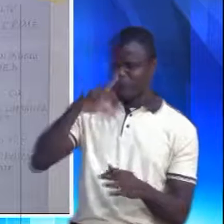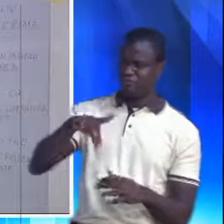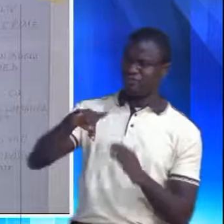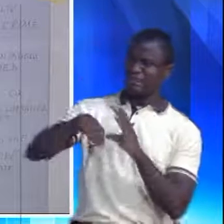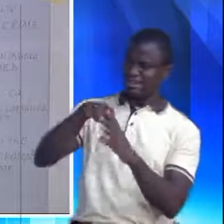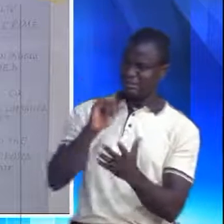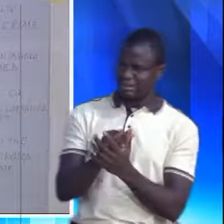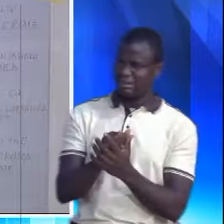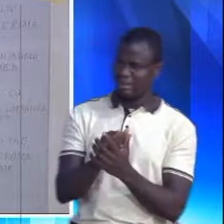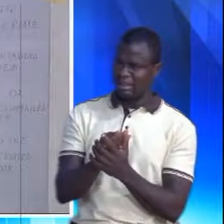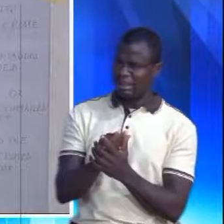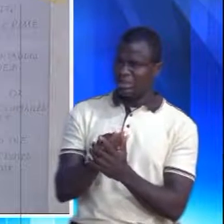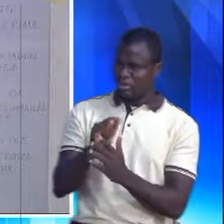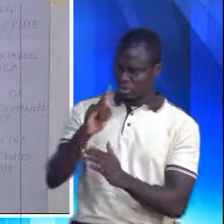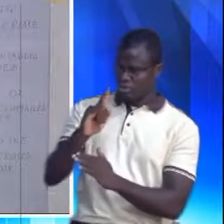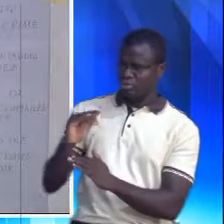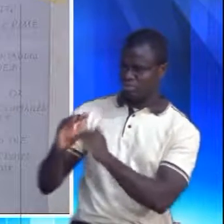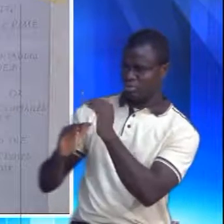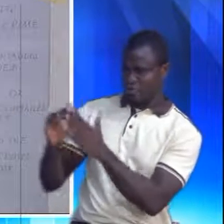we make sure that your house,